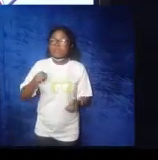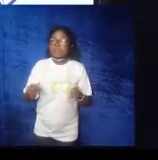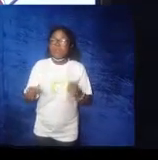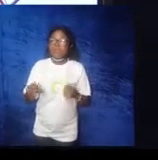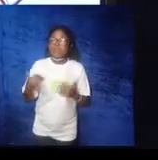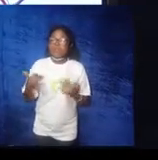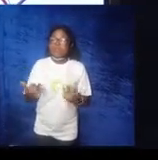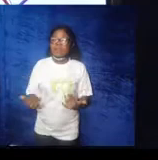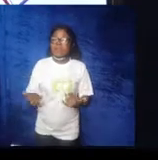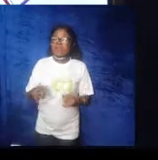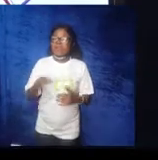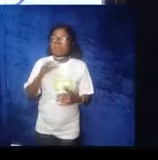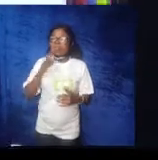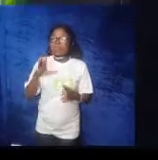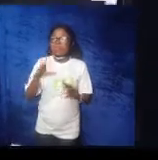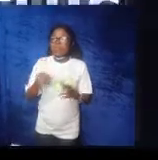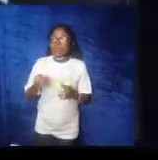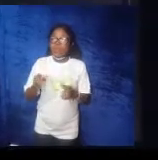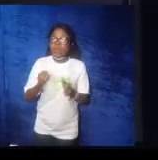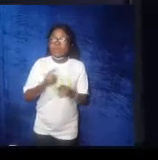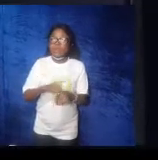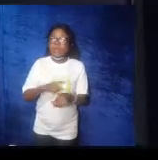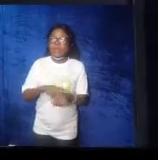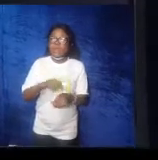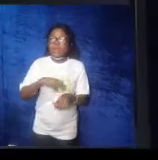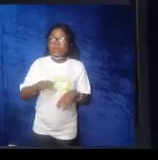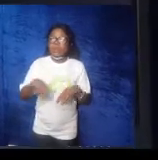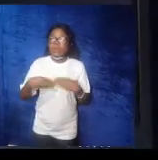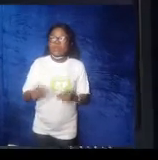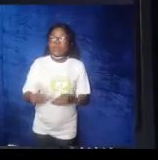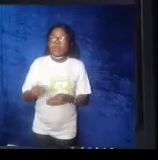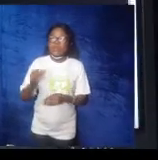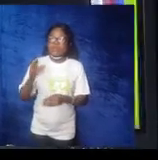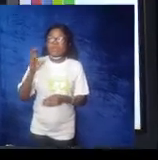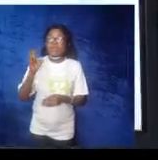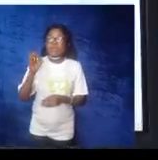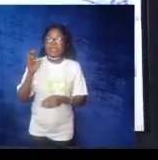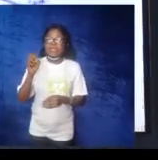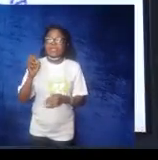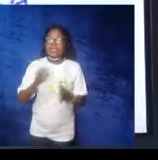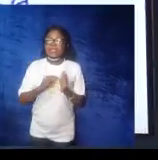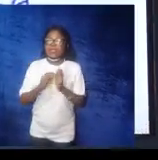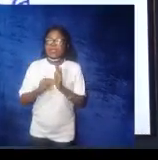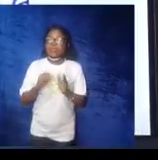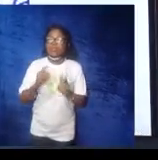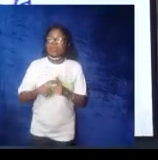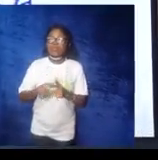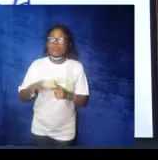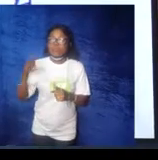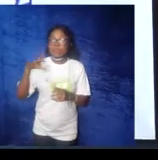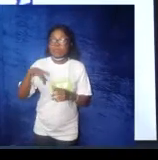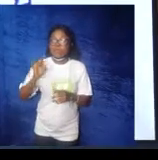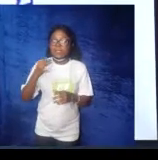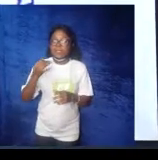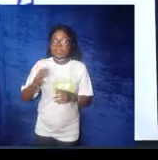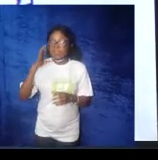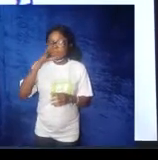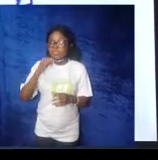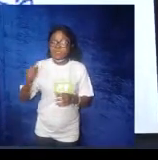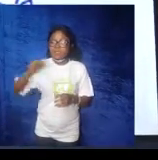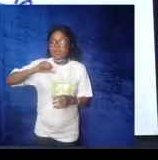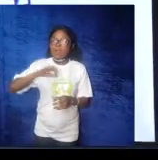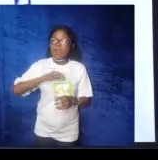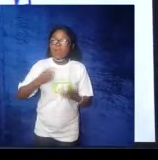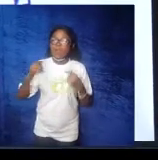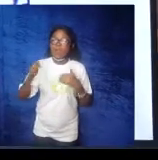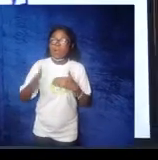corresponding angles, or you have them to be alternate angles. Now it's your turn to do this. I'll give you 30 seconds to find